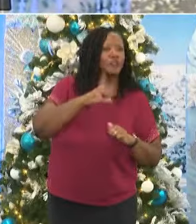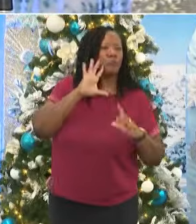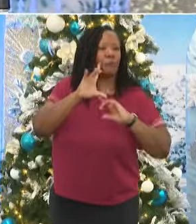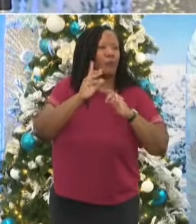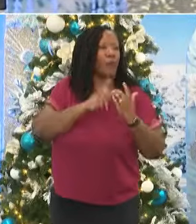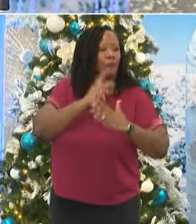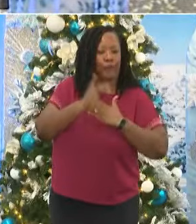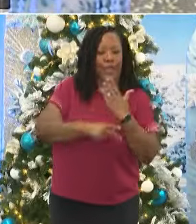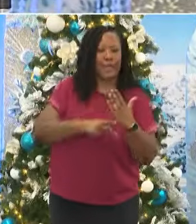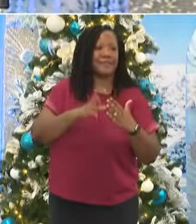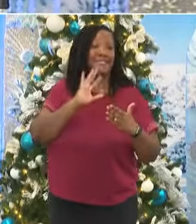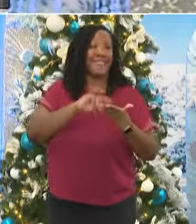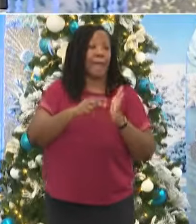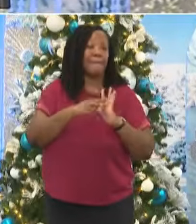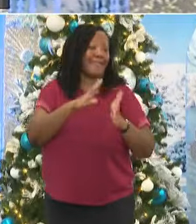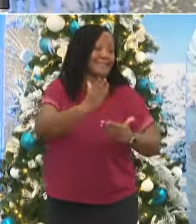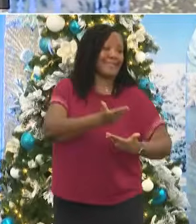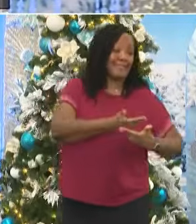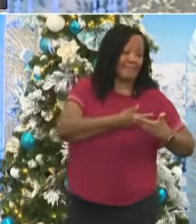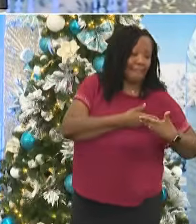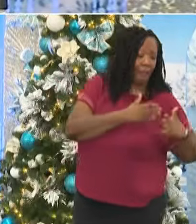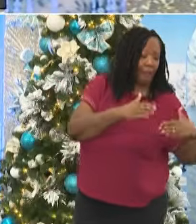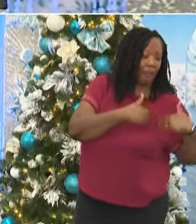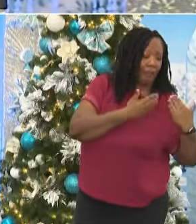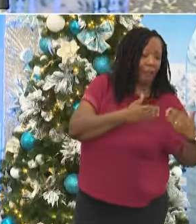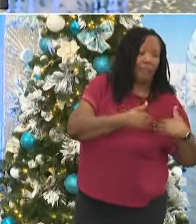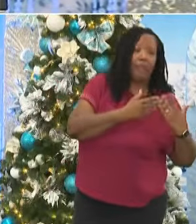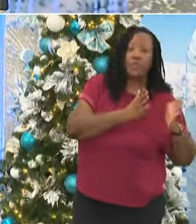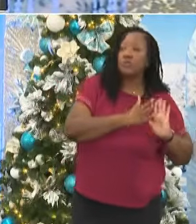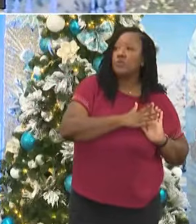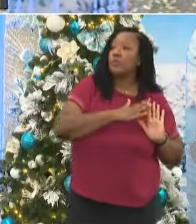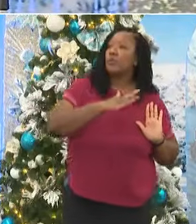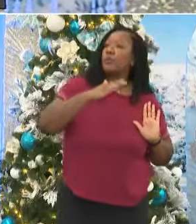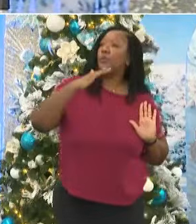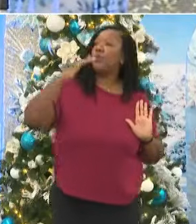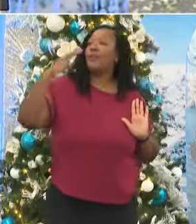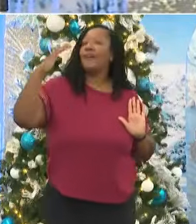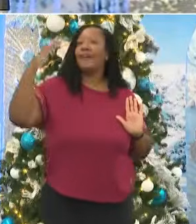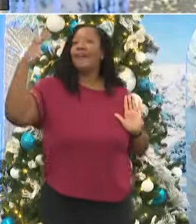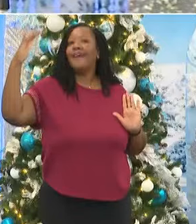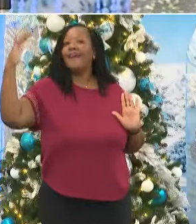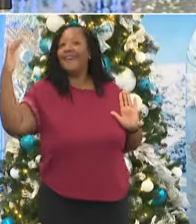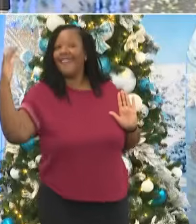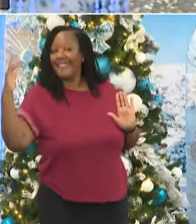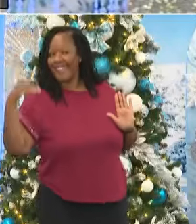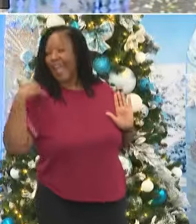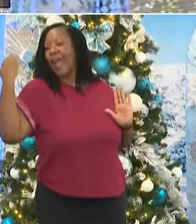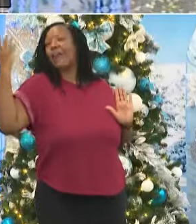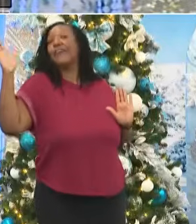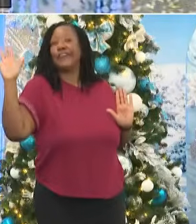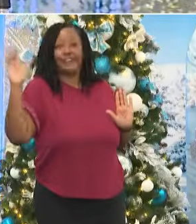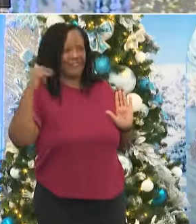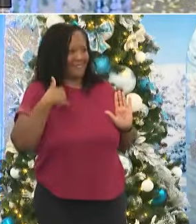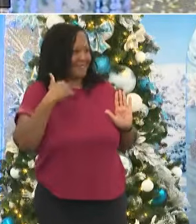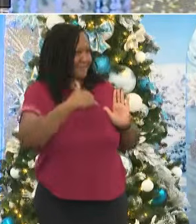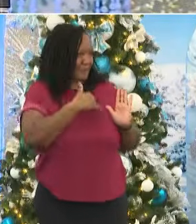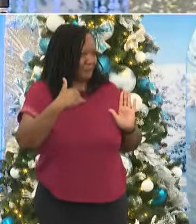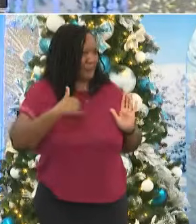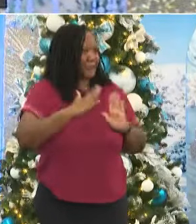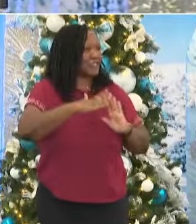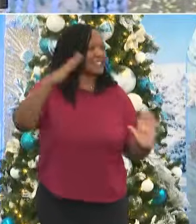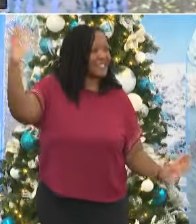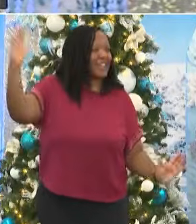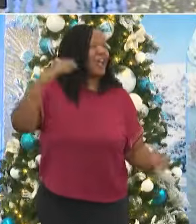bringing the very young together with the much, much younger members. And so shout out to